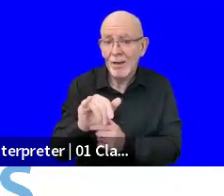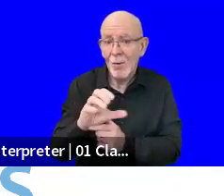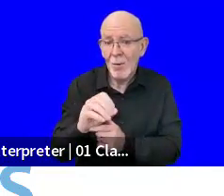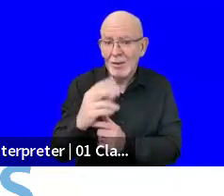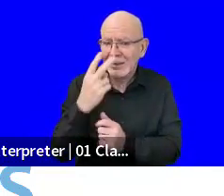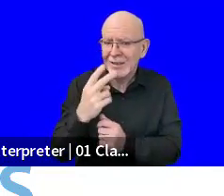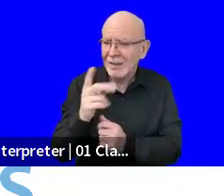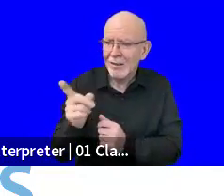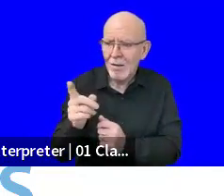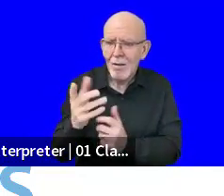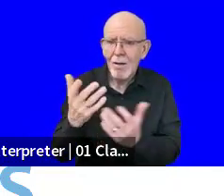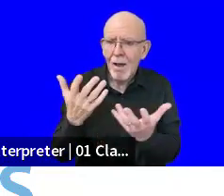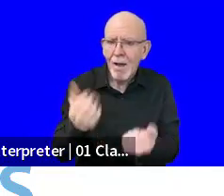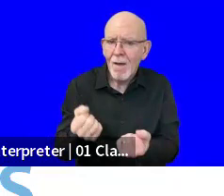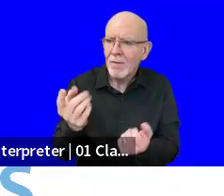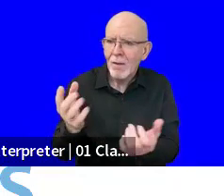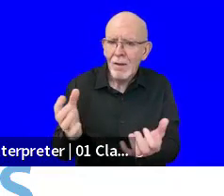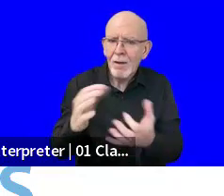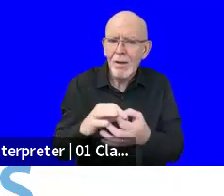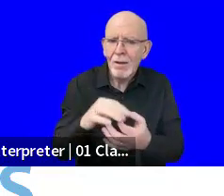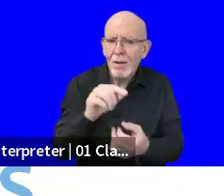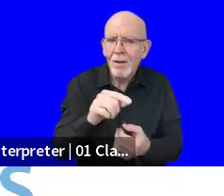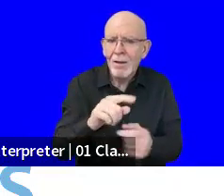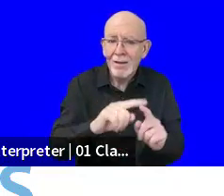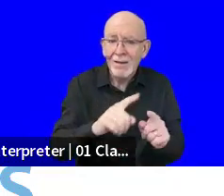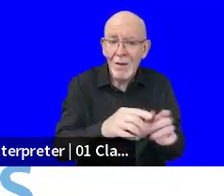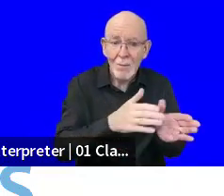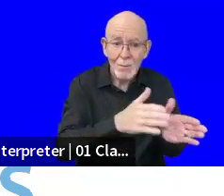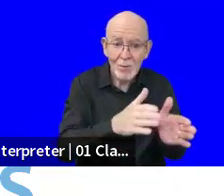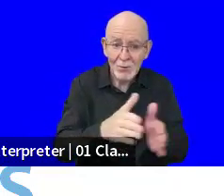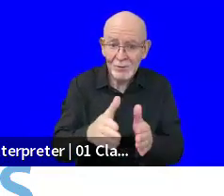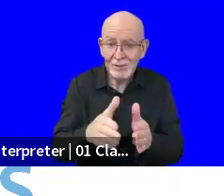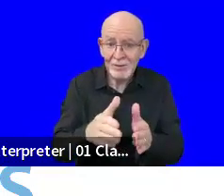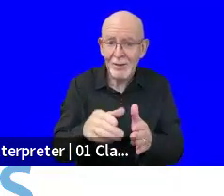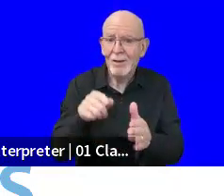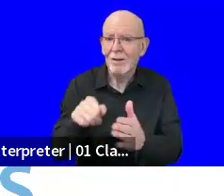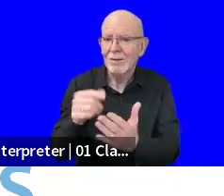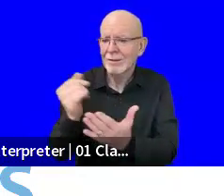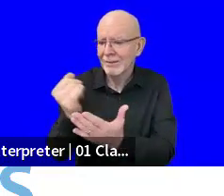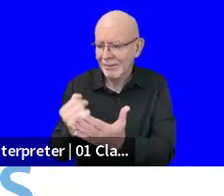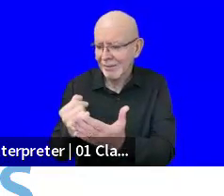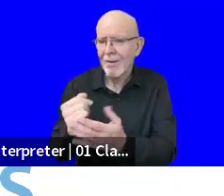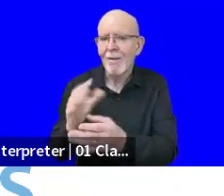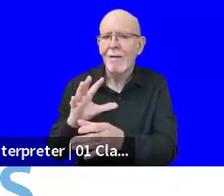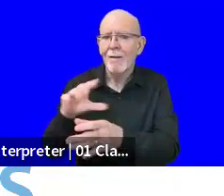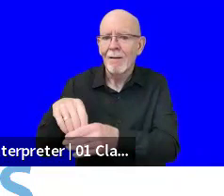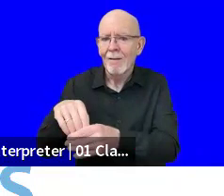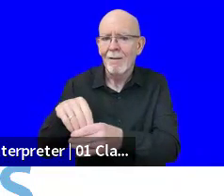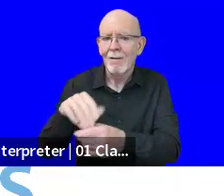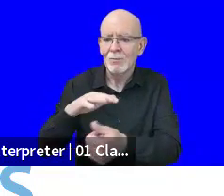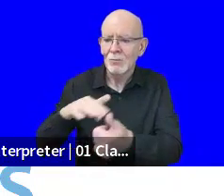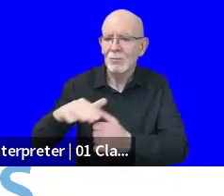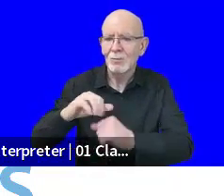social protection programs, and how studies on cost of disability can answer some